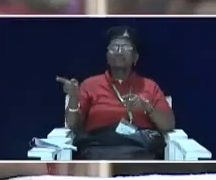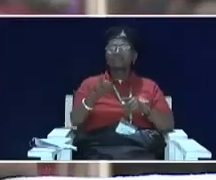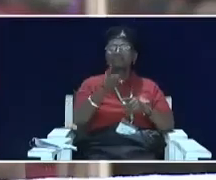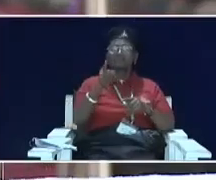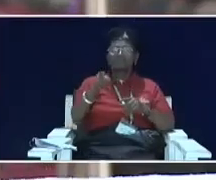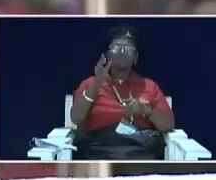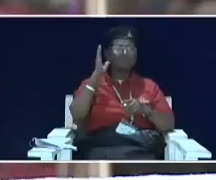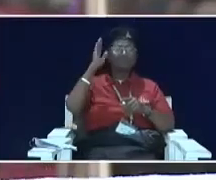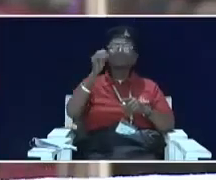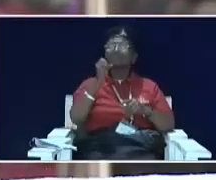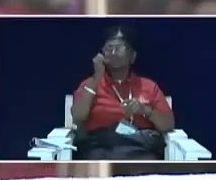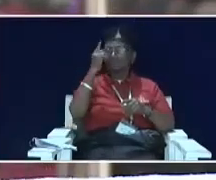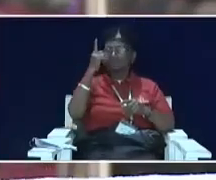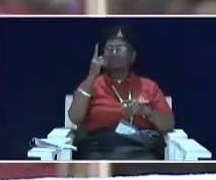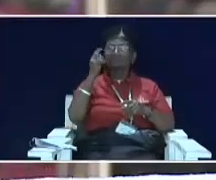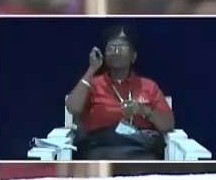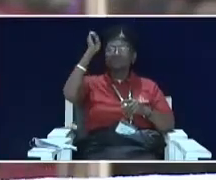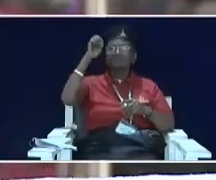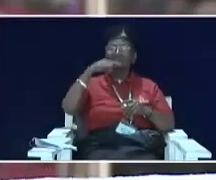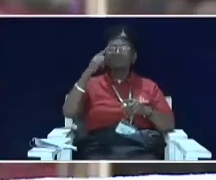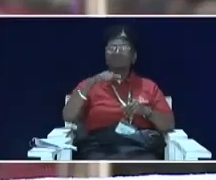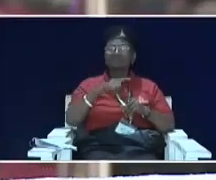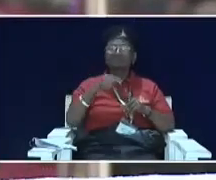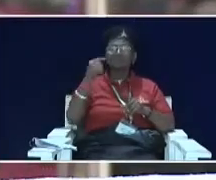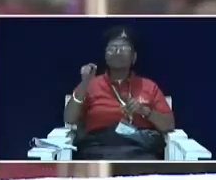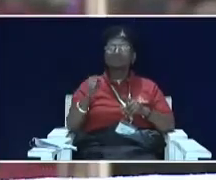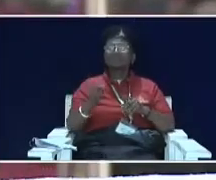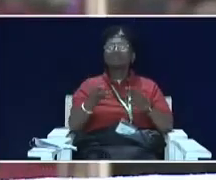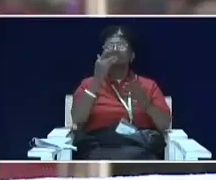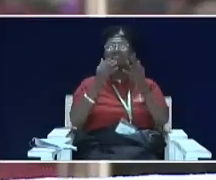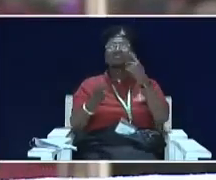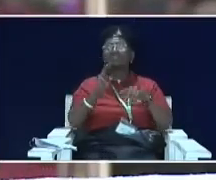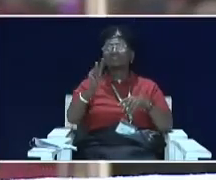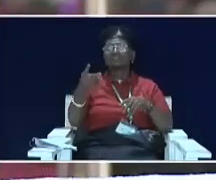He said, when the fire falls tonight,